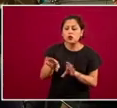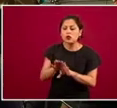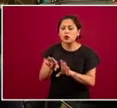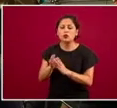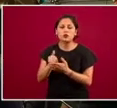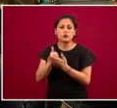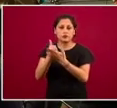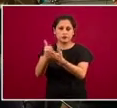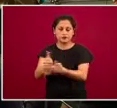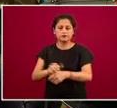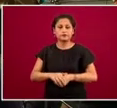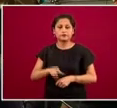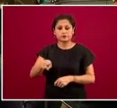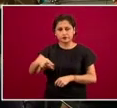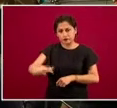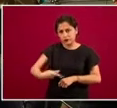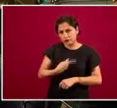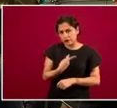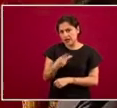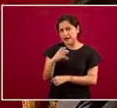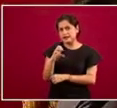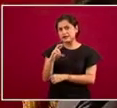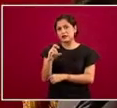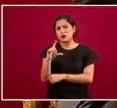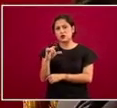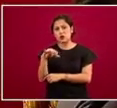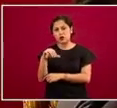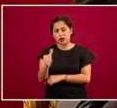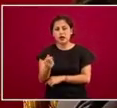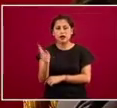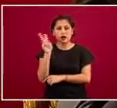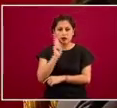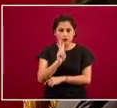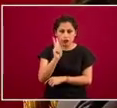they need to take the sample, they can do it after the person dies.